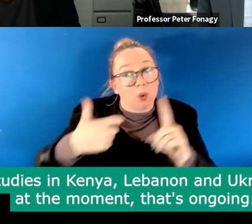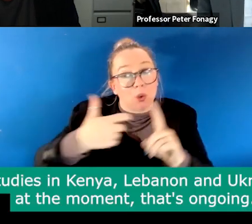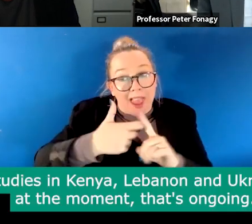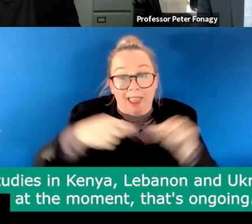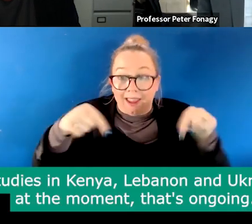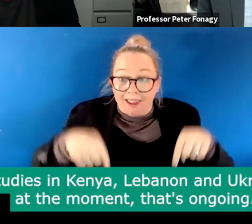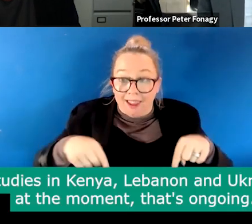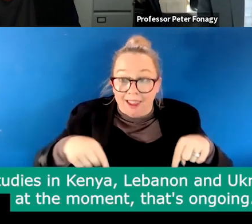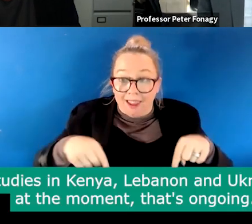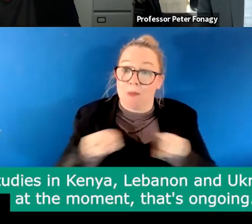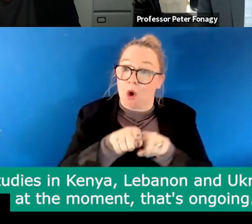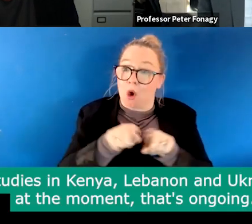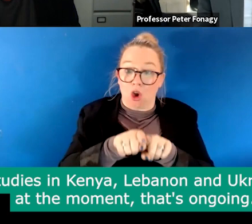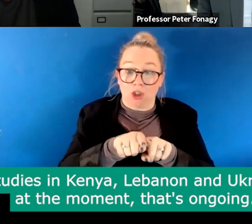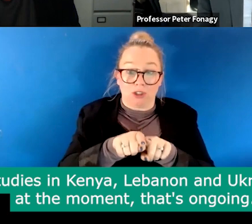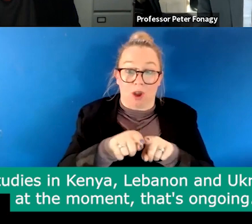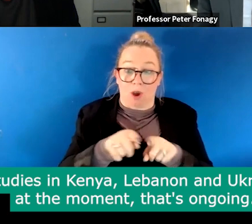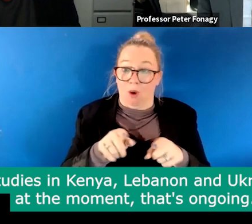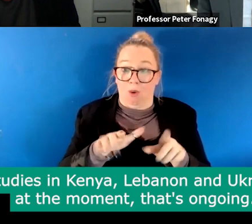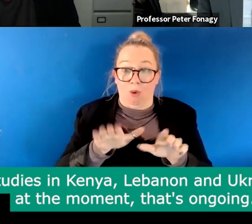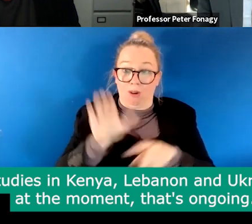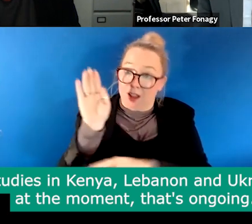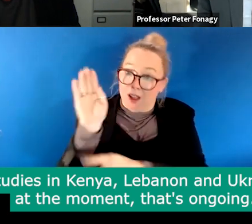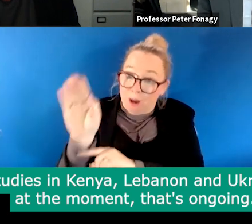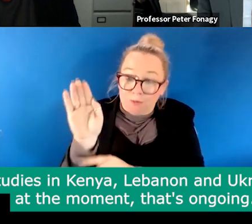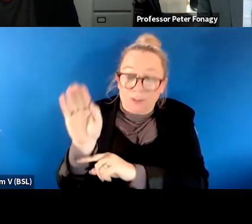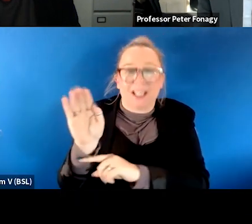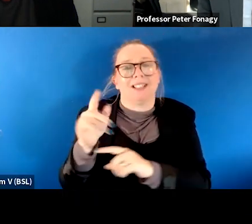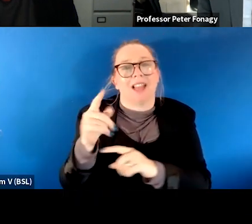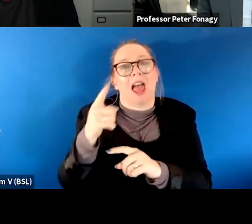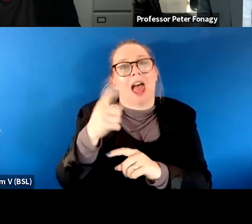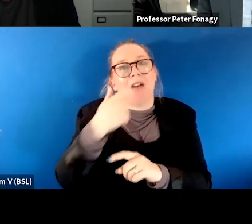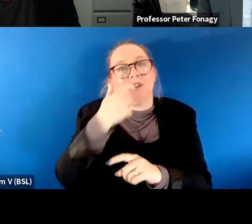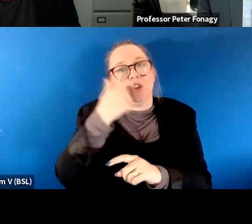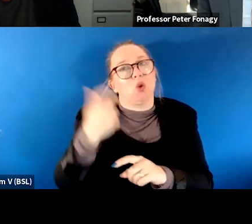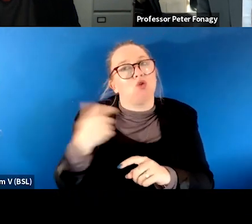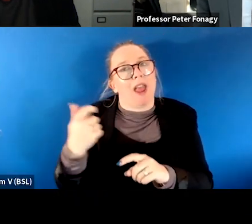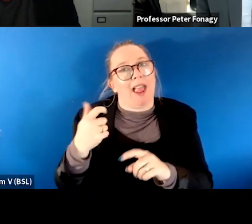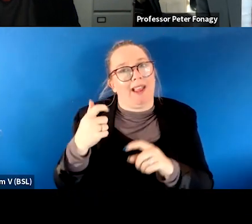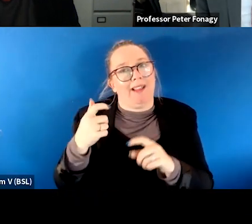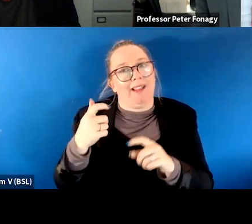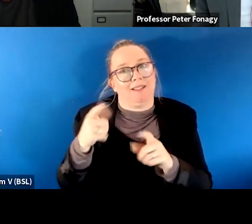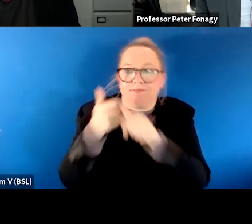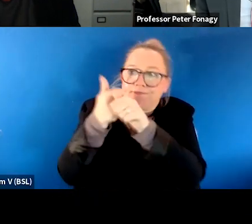Kenya, the Lebanon, and the Ukraine at the moment. That's ongoing.